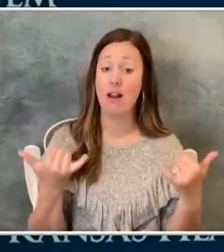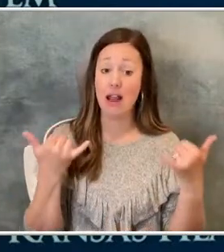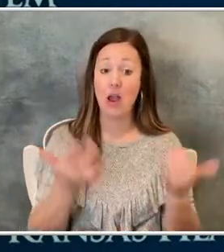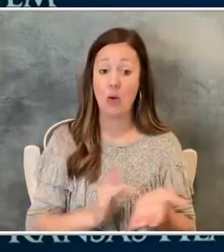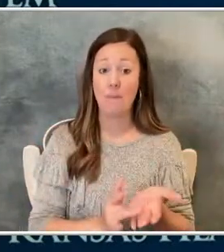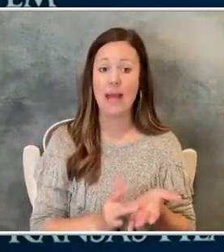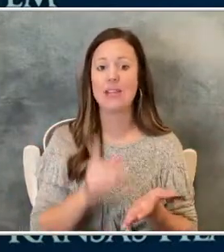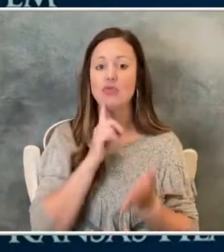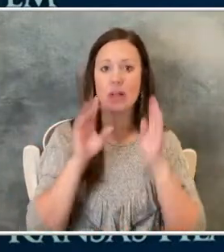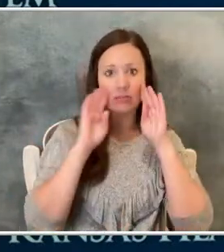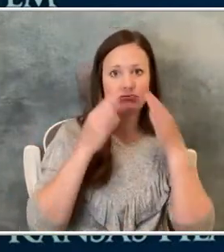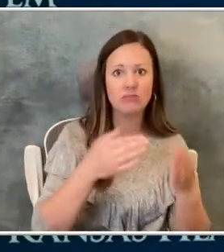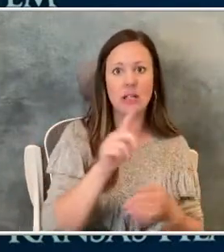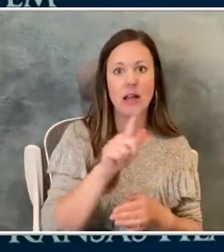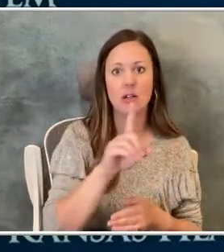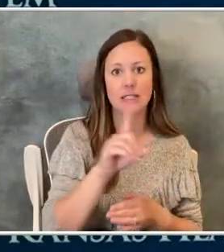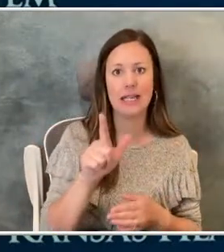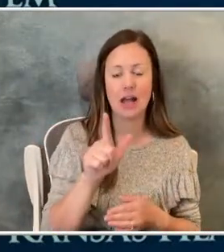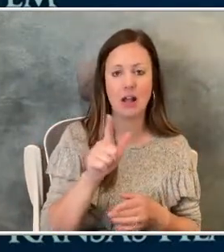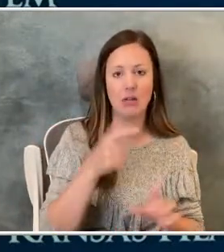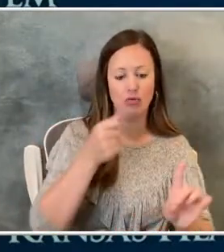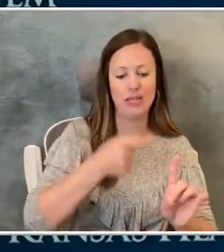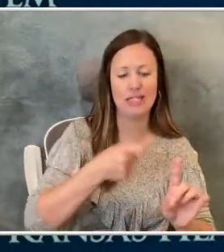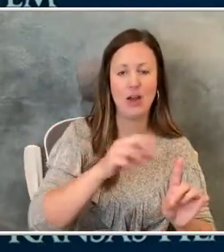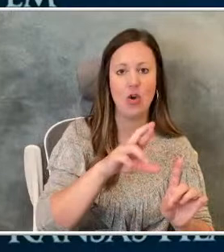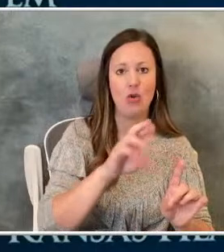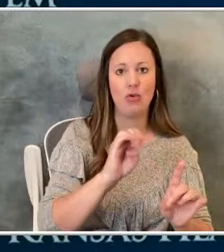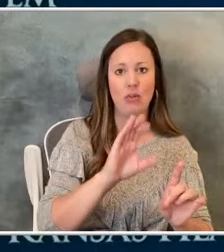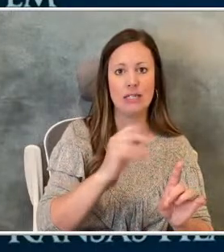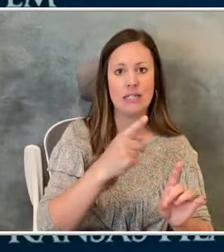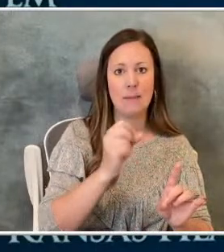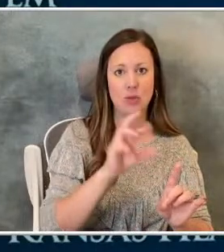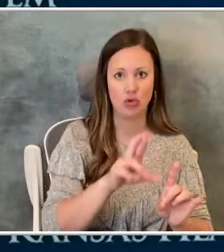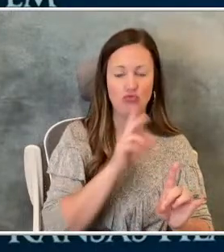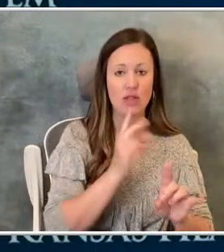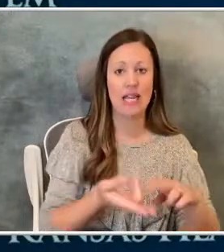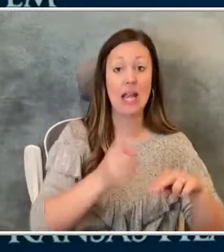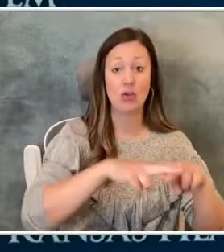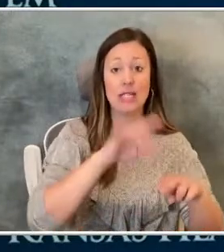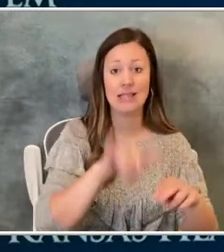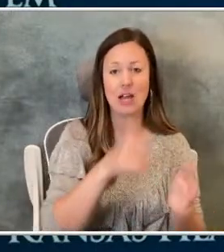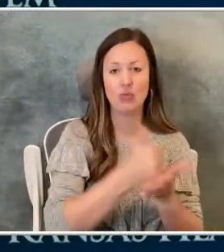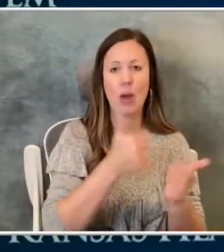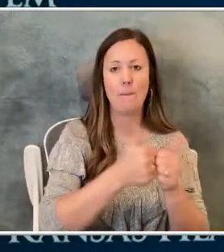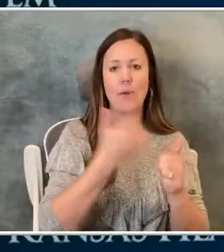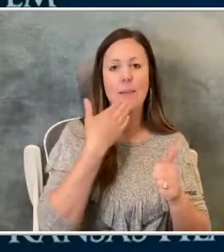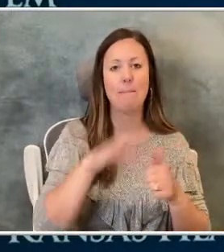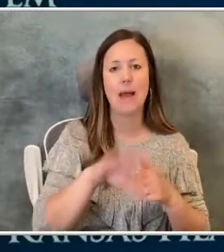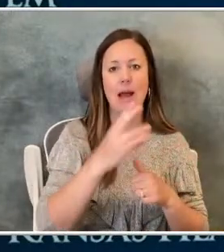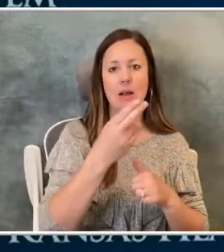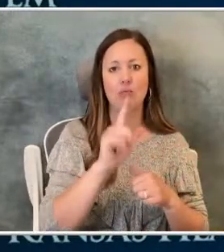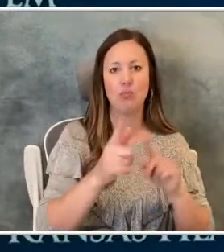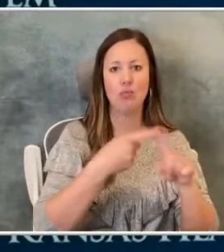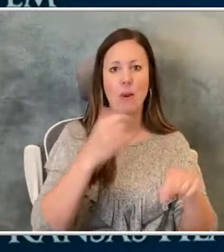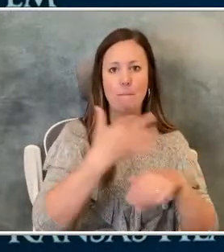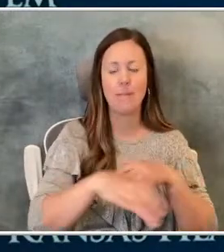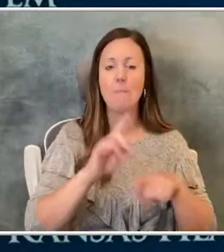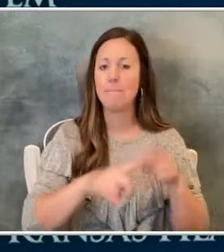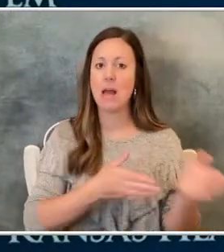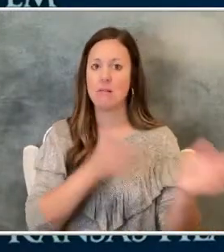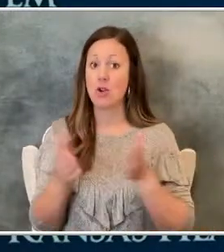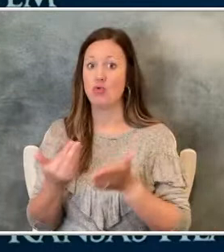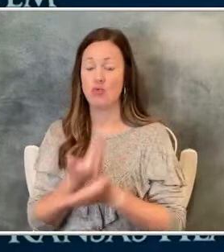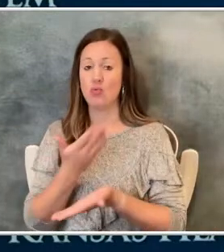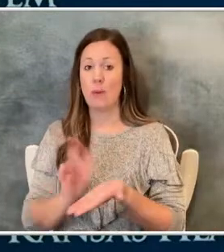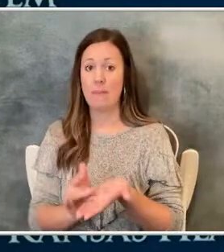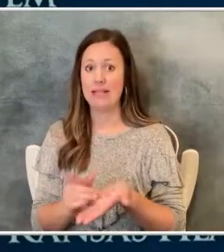LDL receptor by increasing the receptor to bring in bad cholesterol from the blood. This drug works totally different. It doesn't need